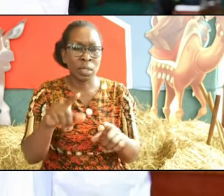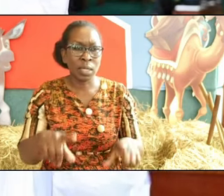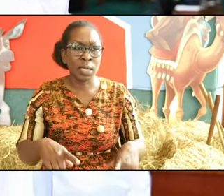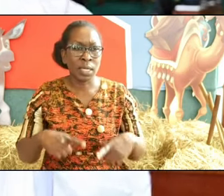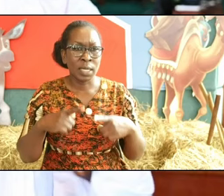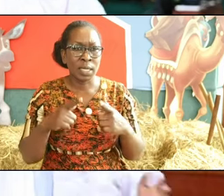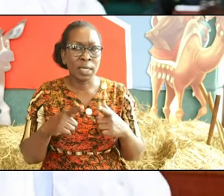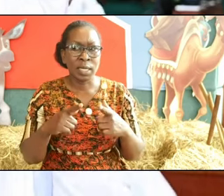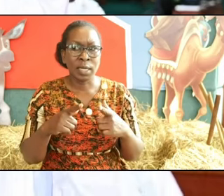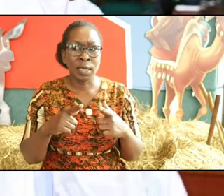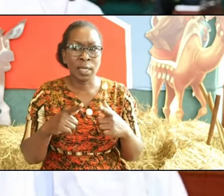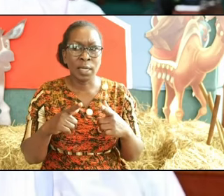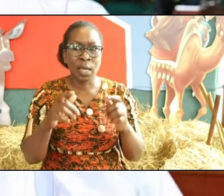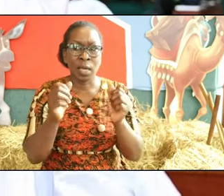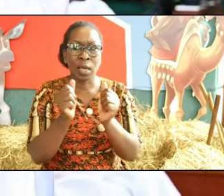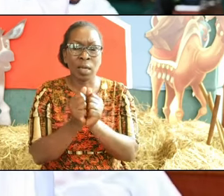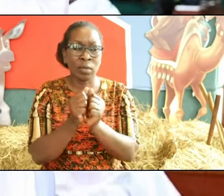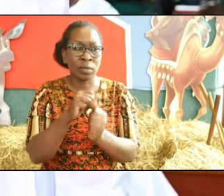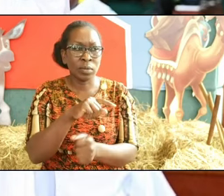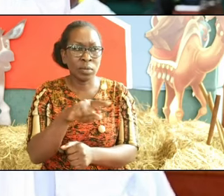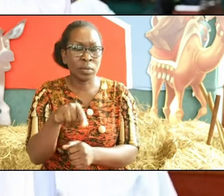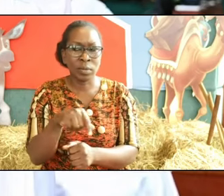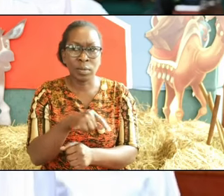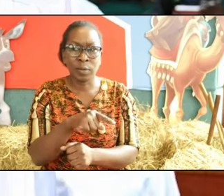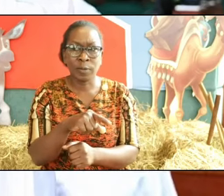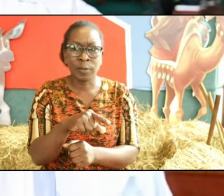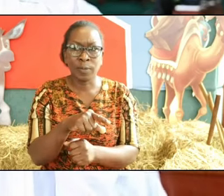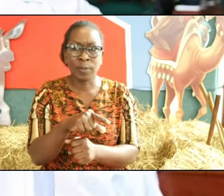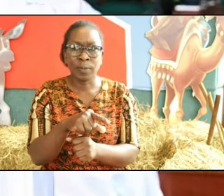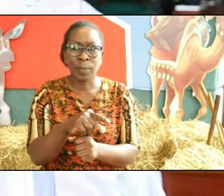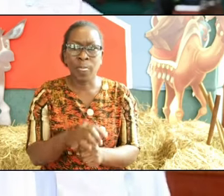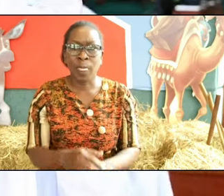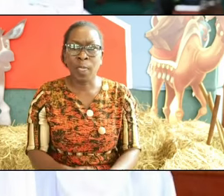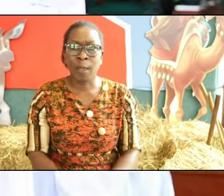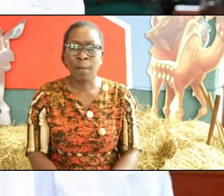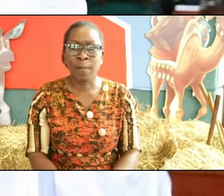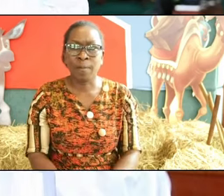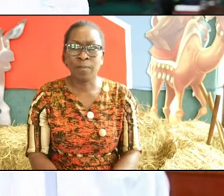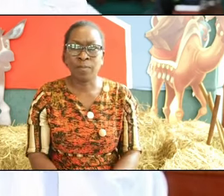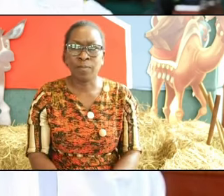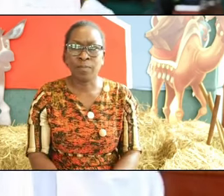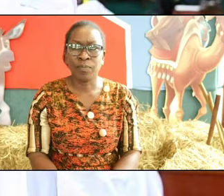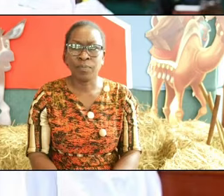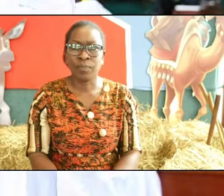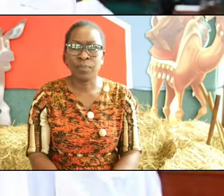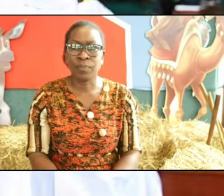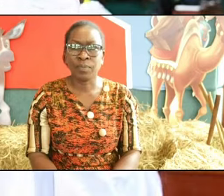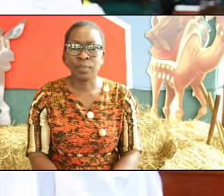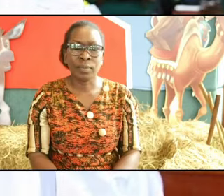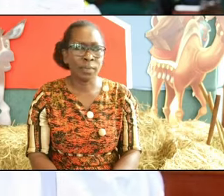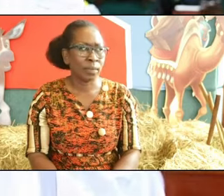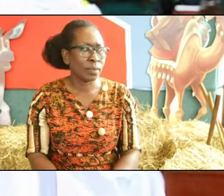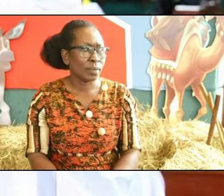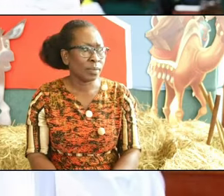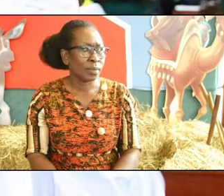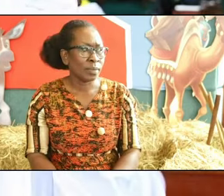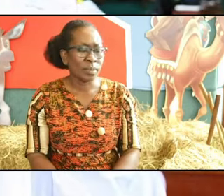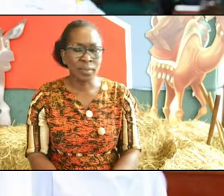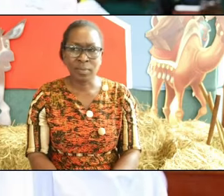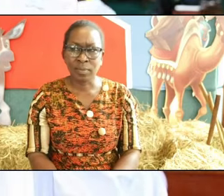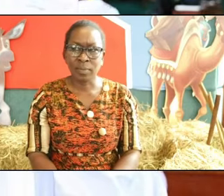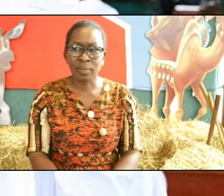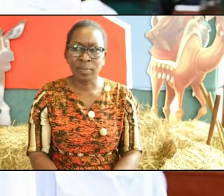life and be the perfect sacrifice. He won the victory. He